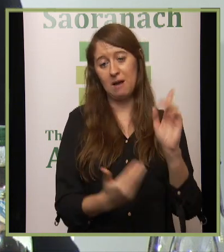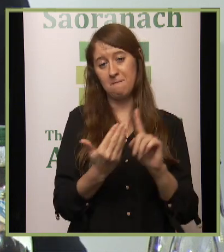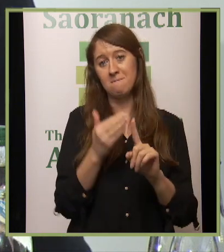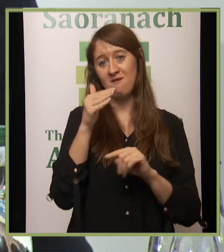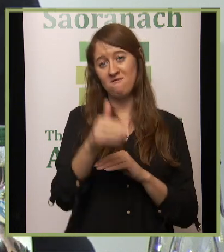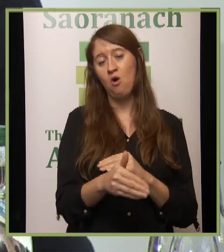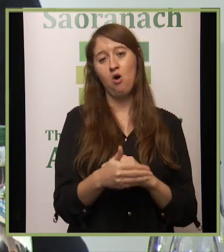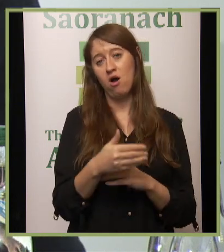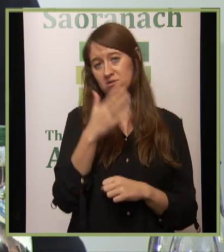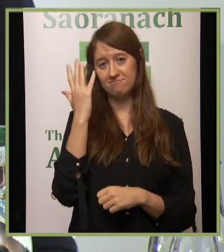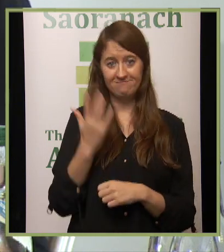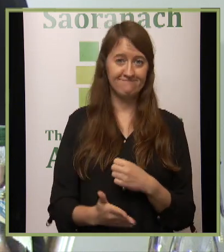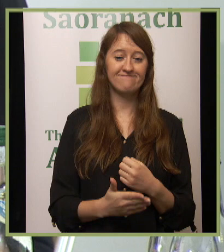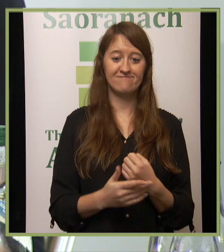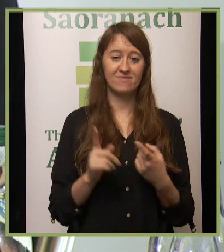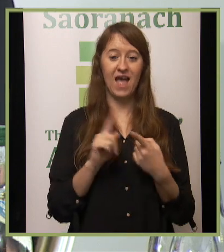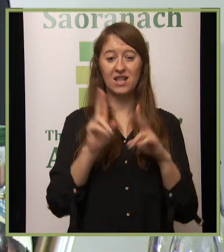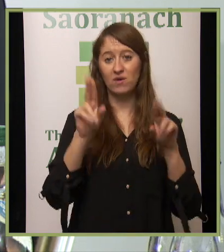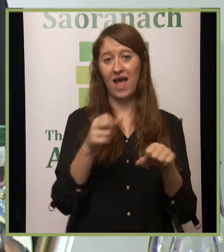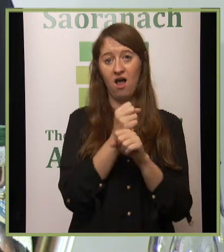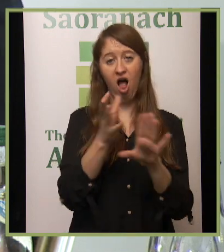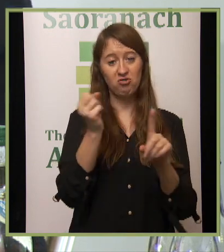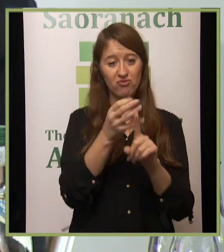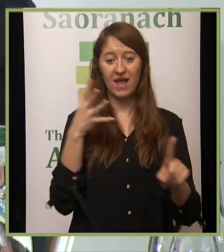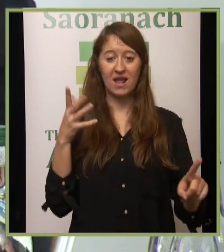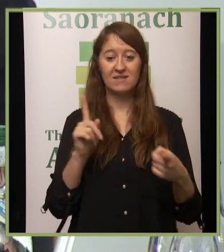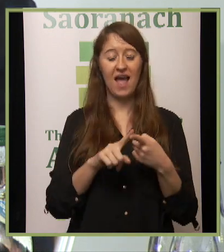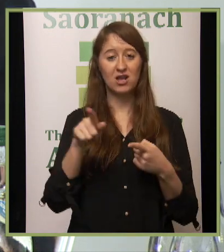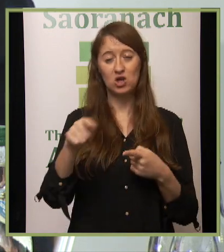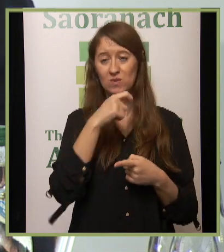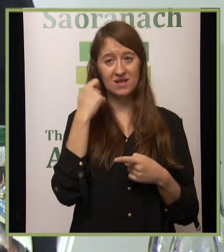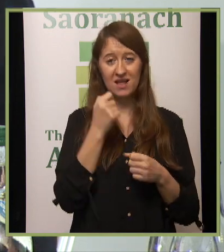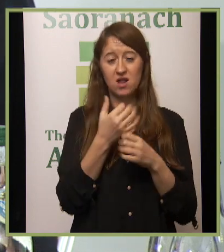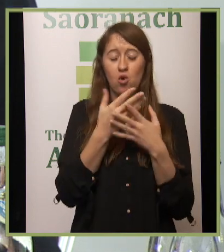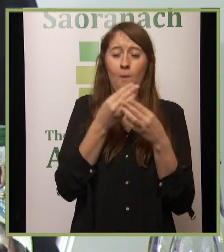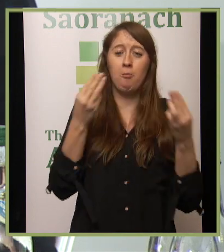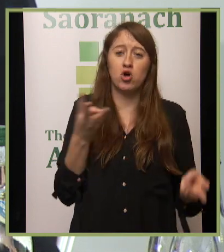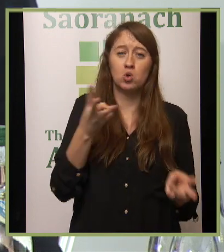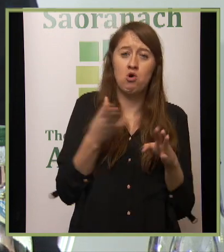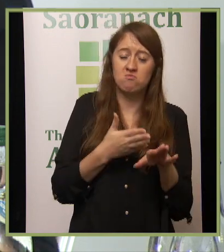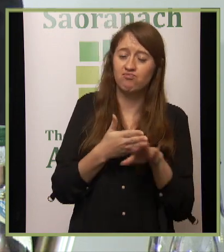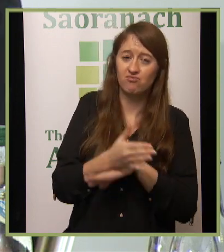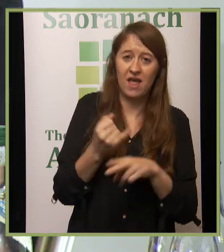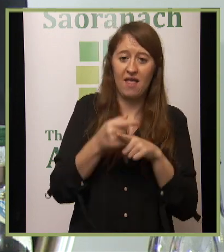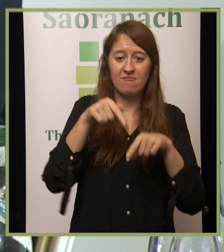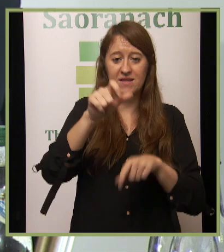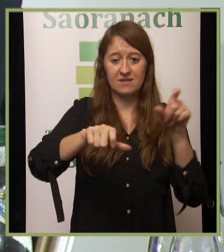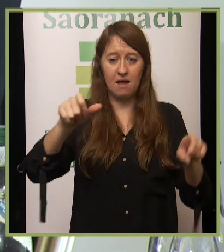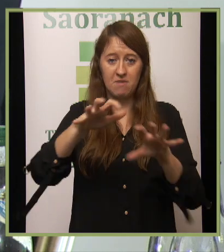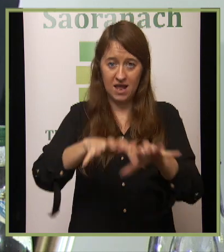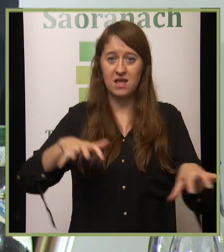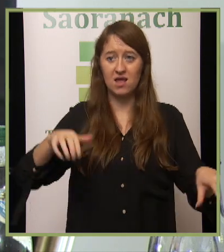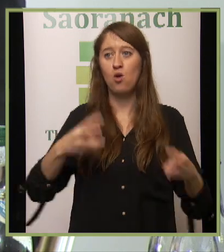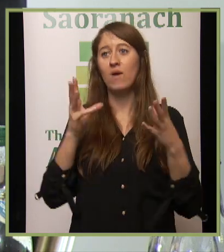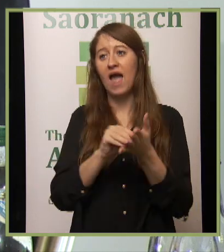before we sign off. And as you'll all recognise, and you've all said, so much work has gone into this assembly. And to begin with, we have to thank